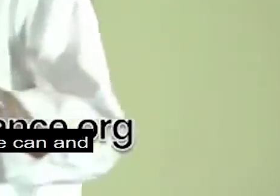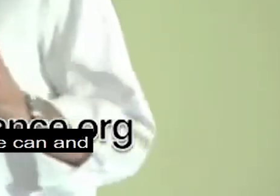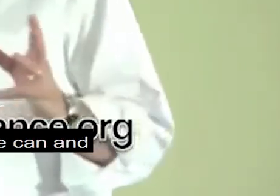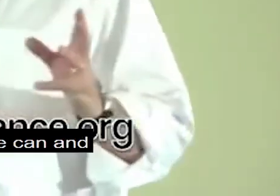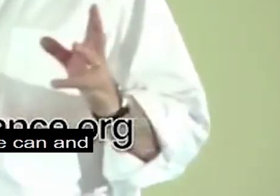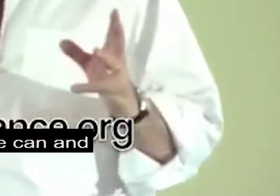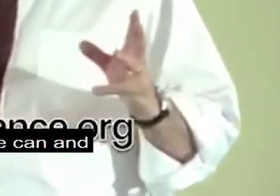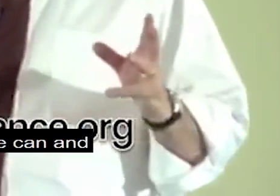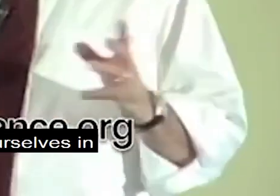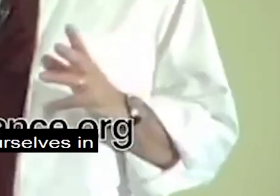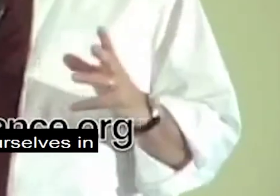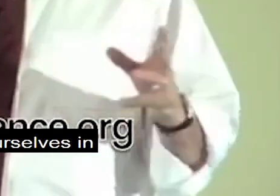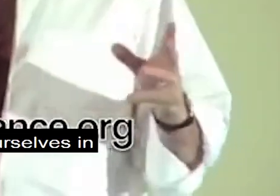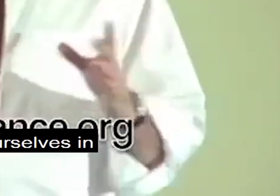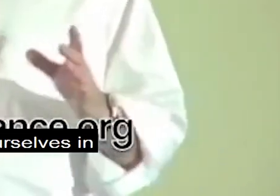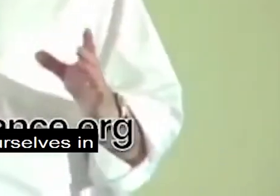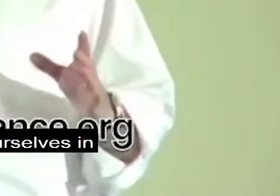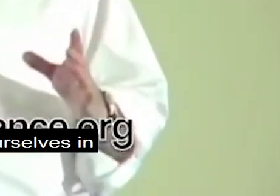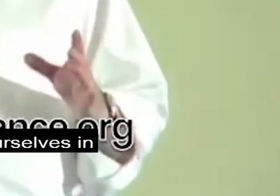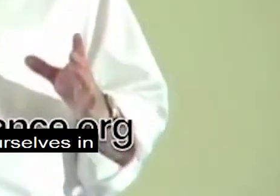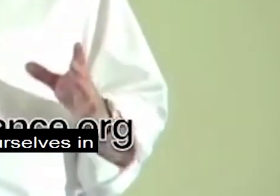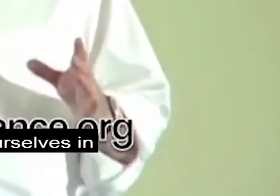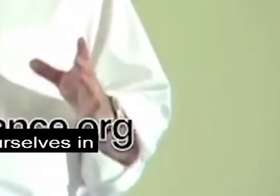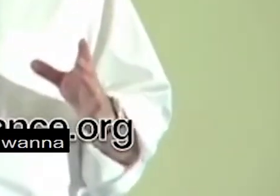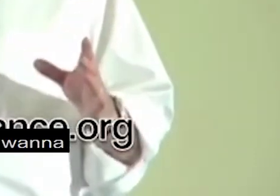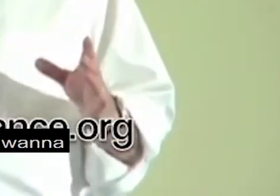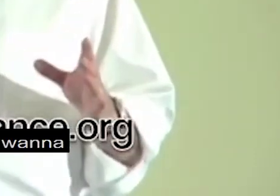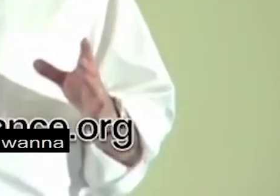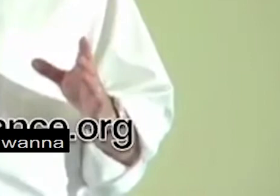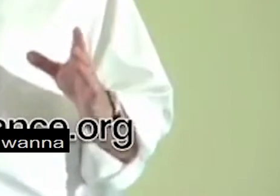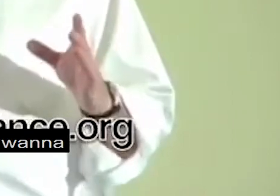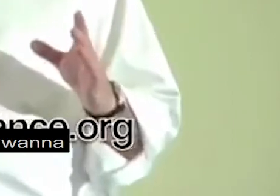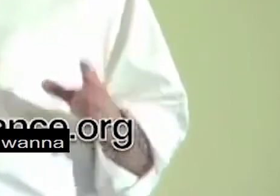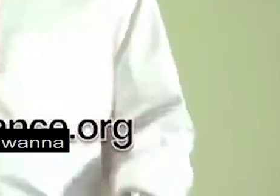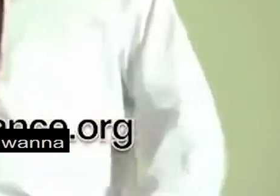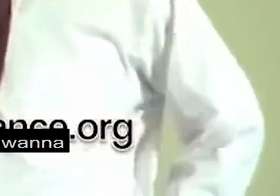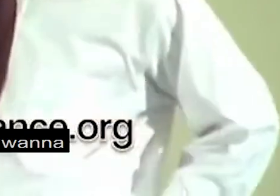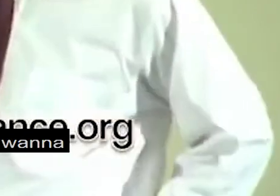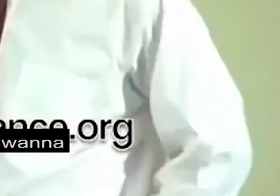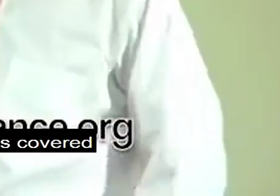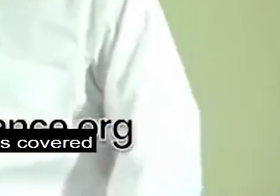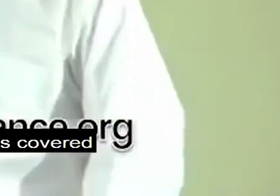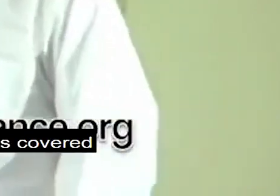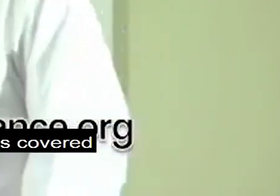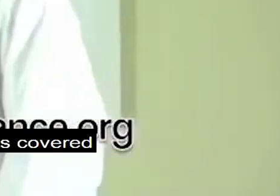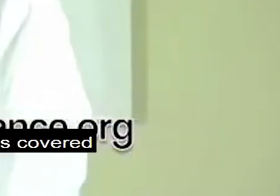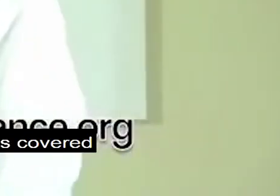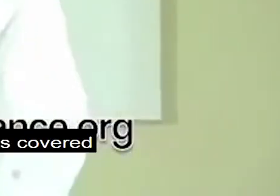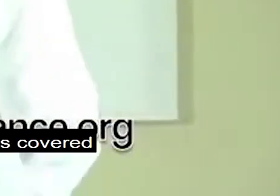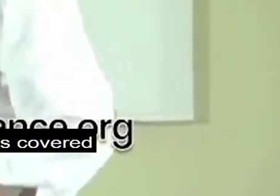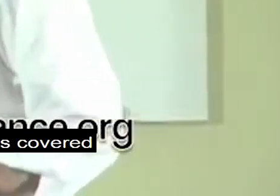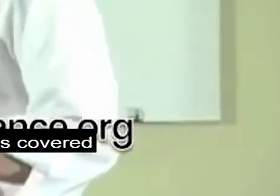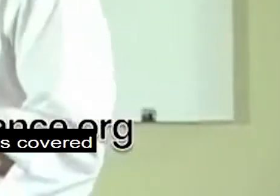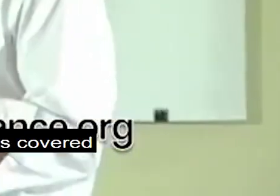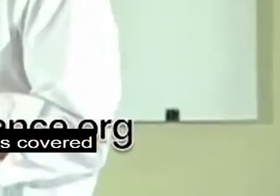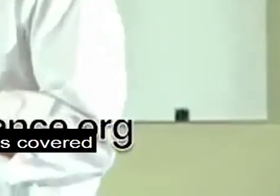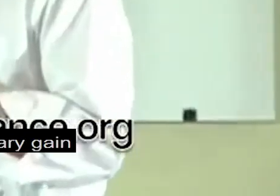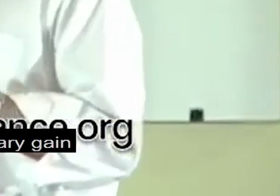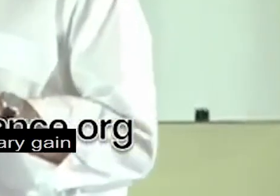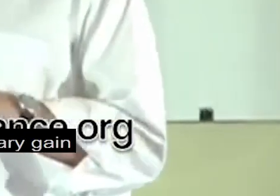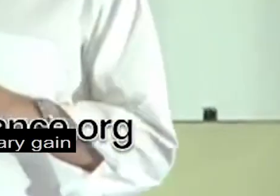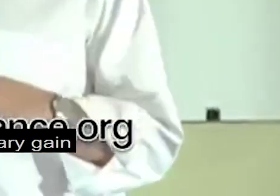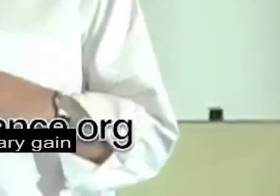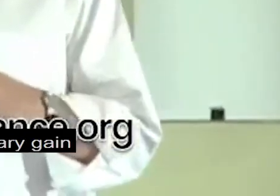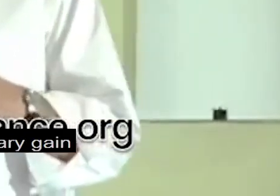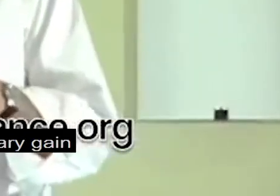Don't all of us do the best we can in the circumstances we find ourselves in? Well, the kids do well if they want to mentality has those questions covered